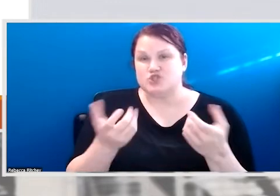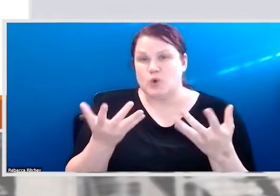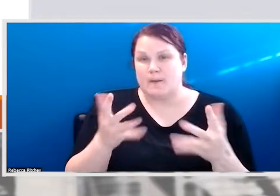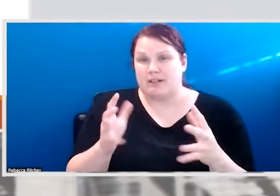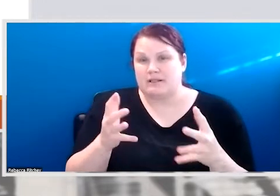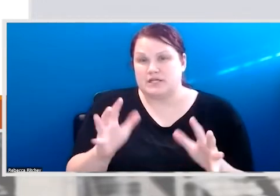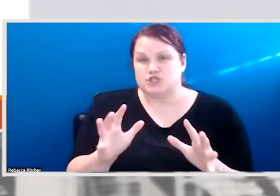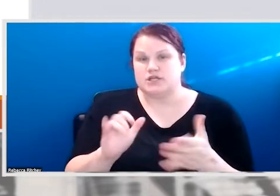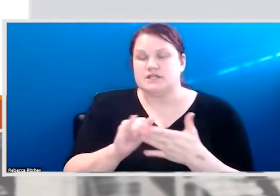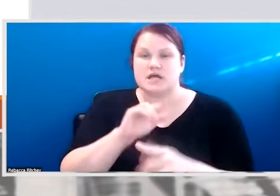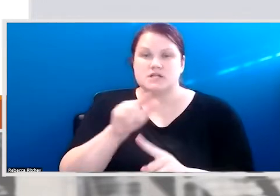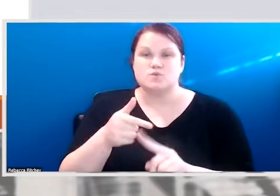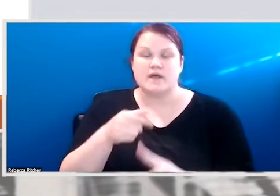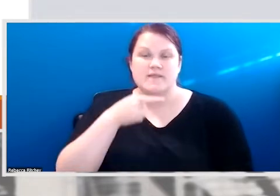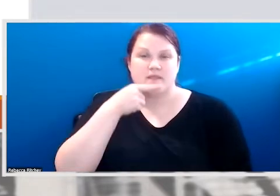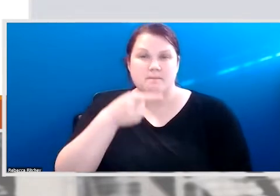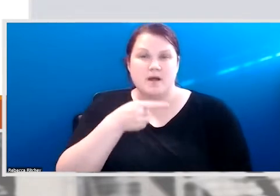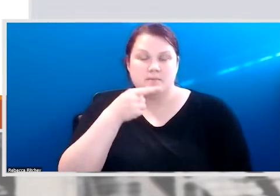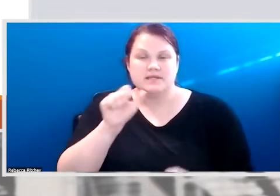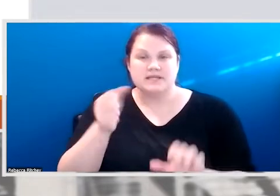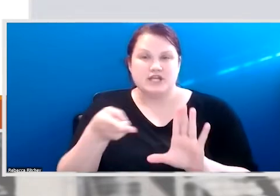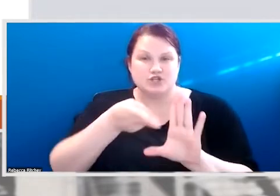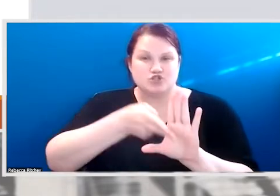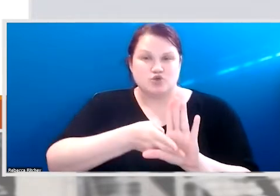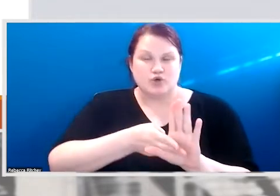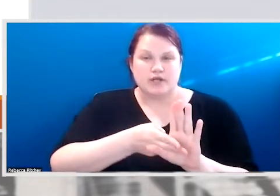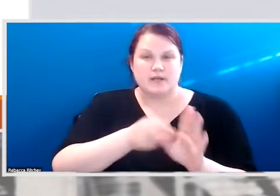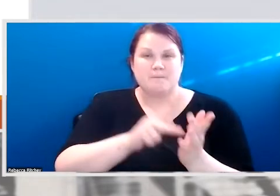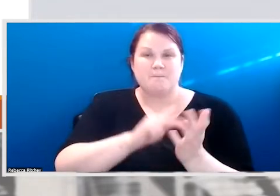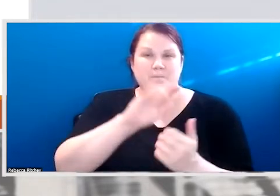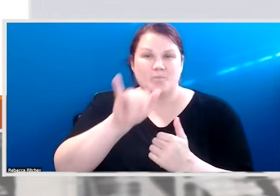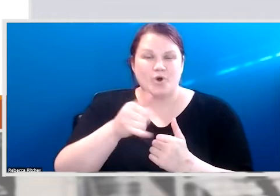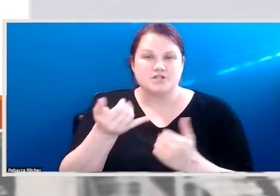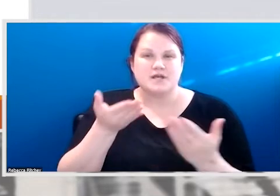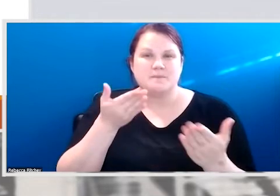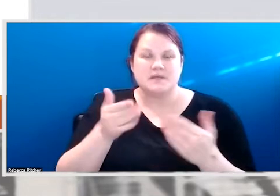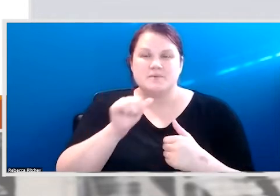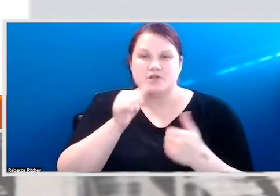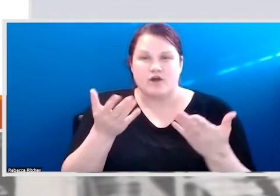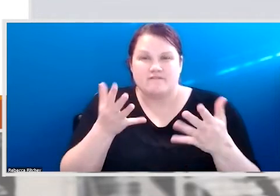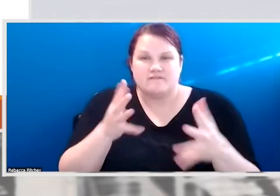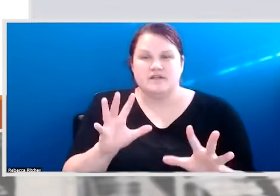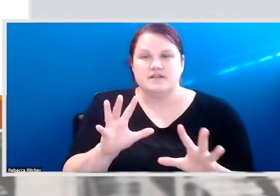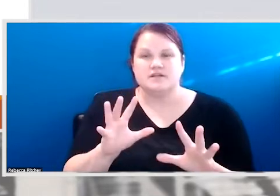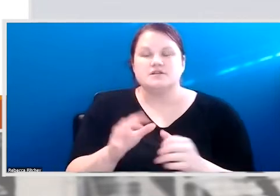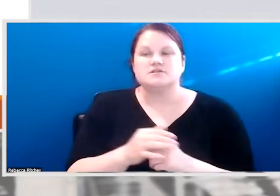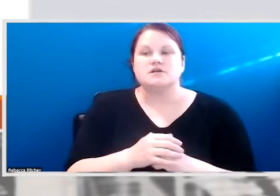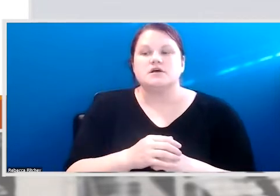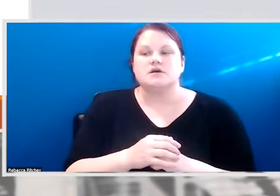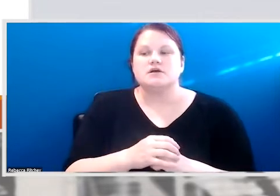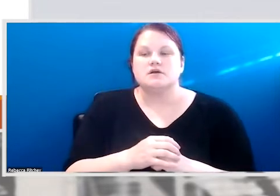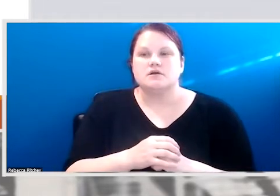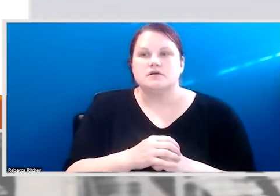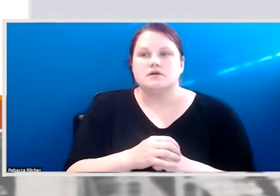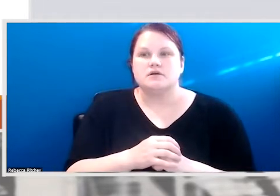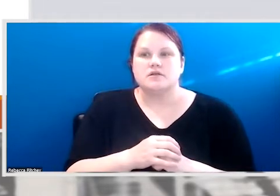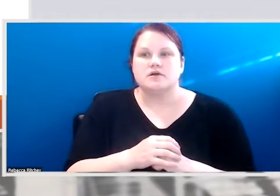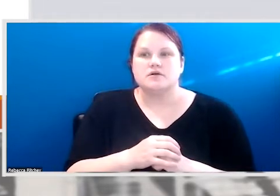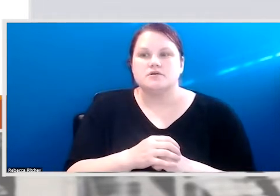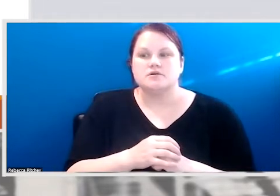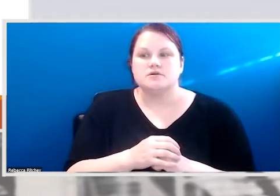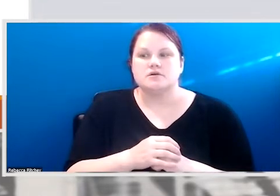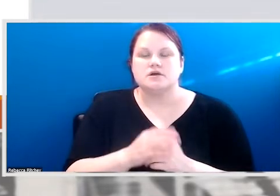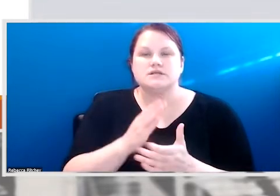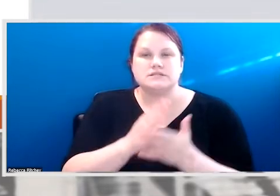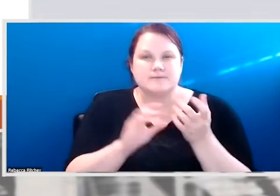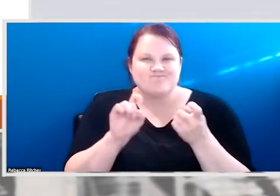that's when the public can really begin to join it. The project may not in actuality be done. There are usually some following little